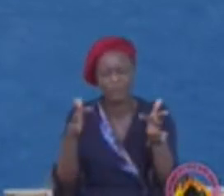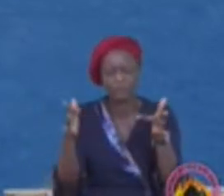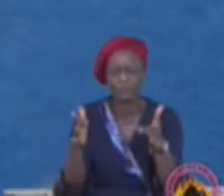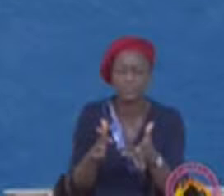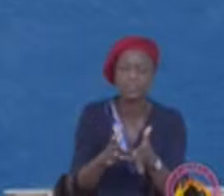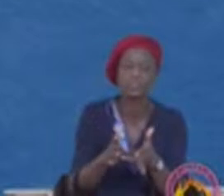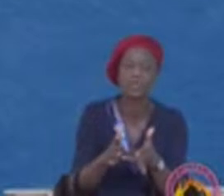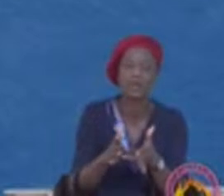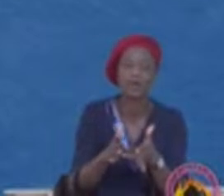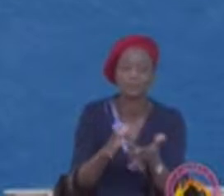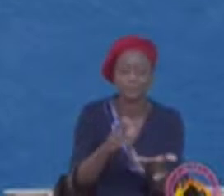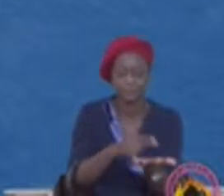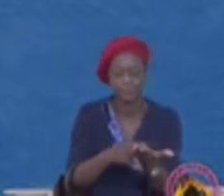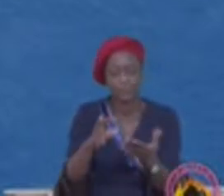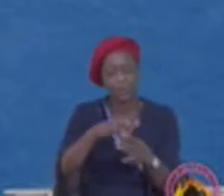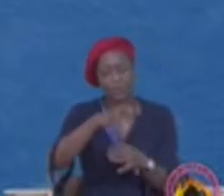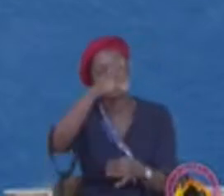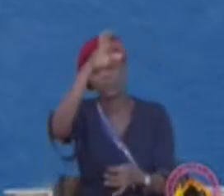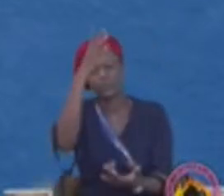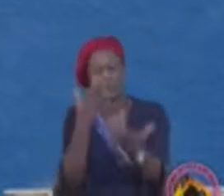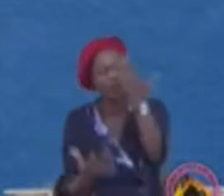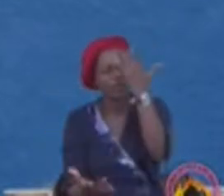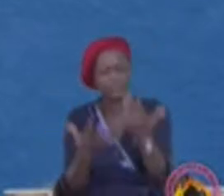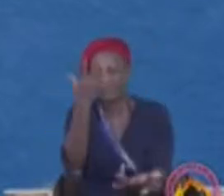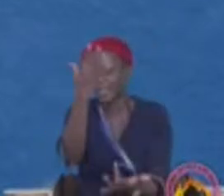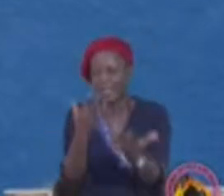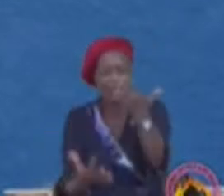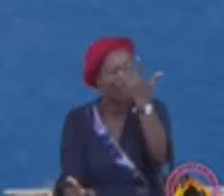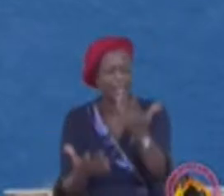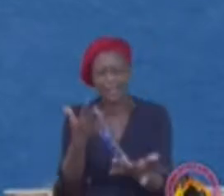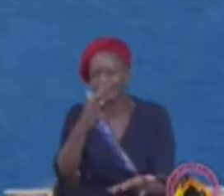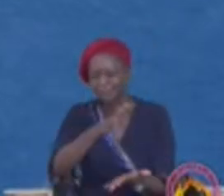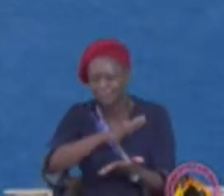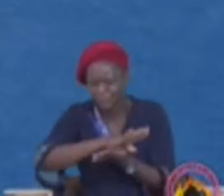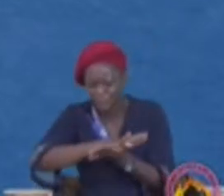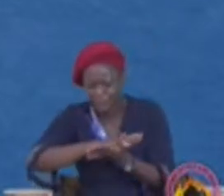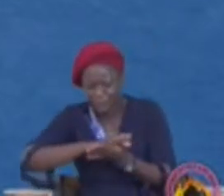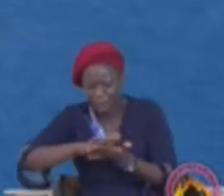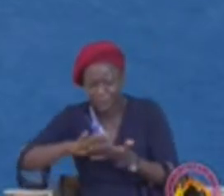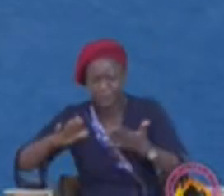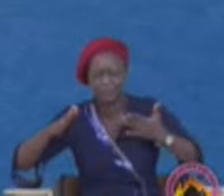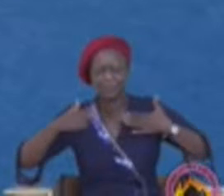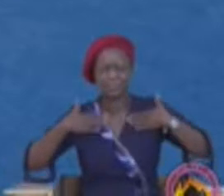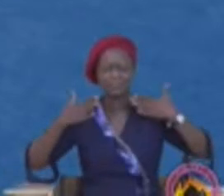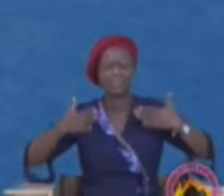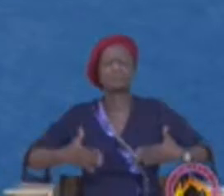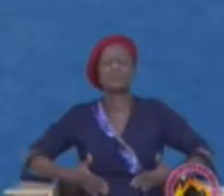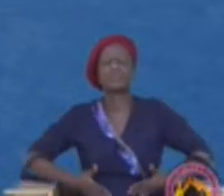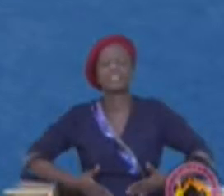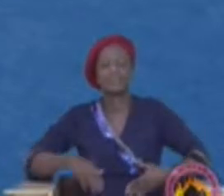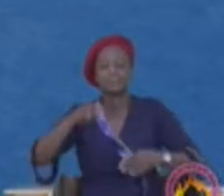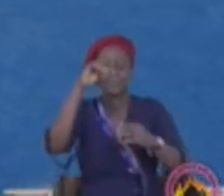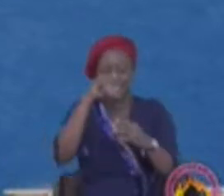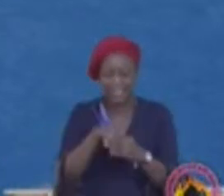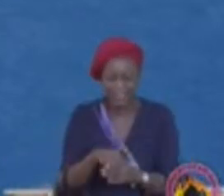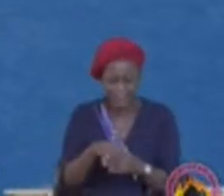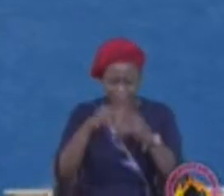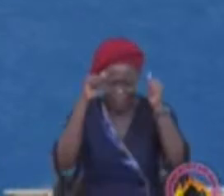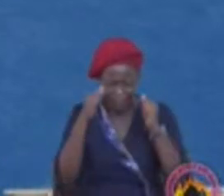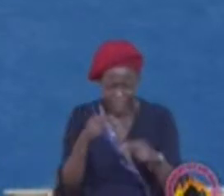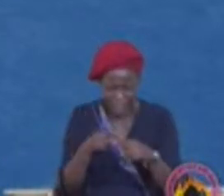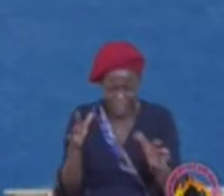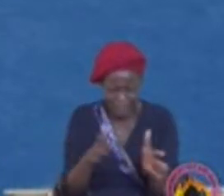Jesus. Holy Ghost fire. Detoxify my body. In the name of